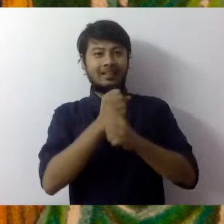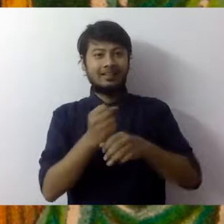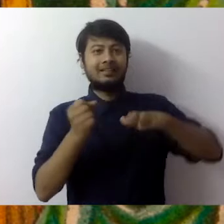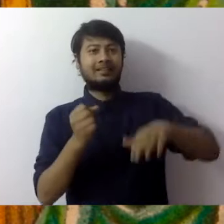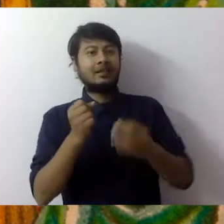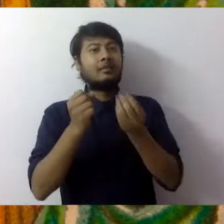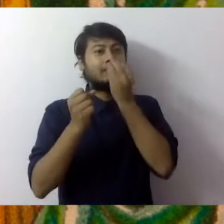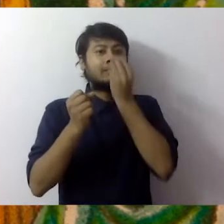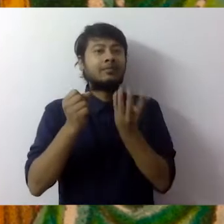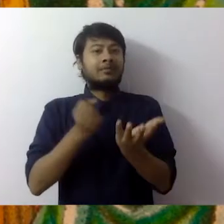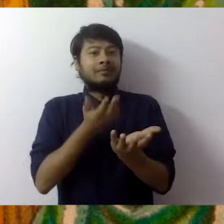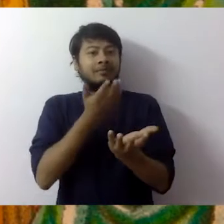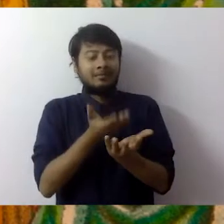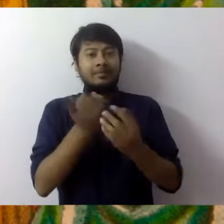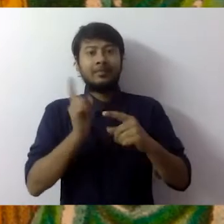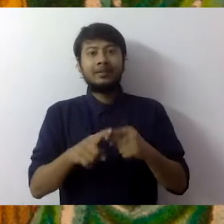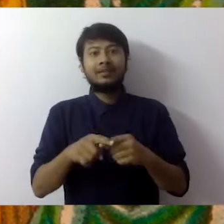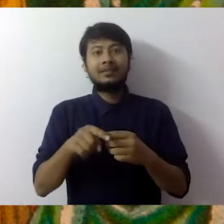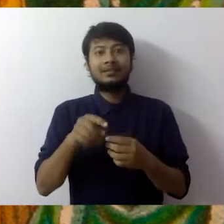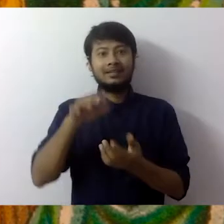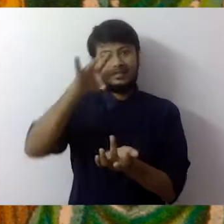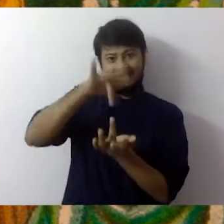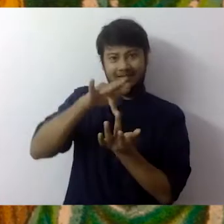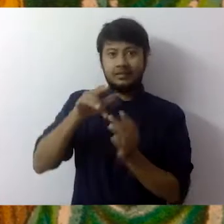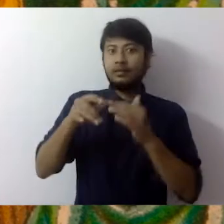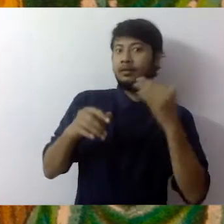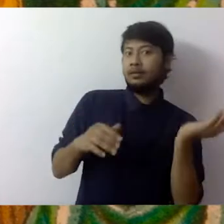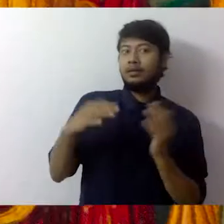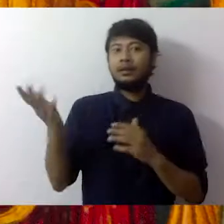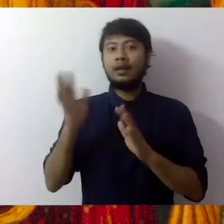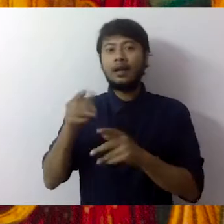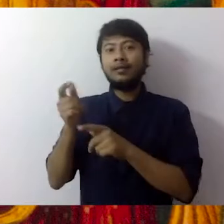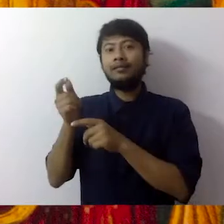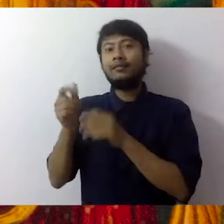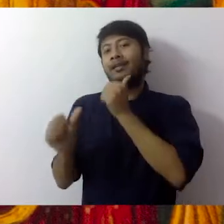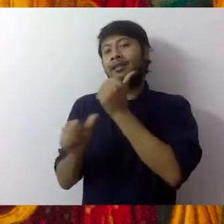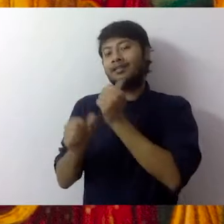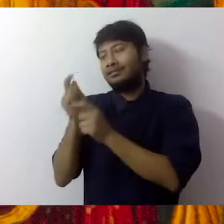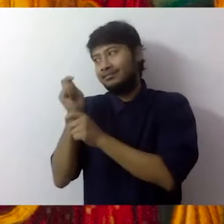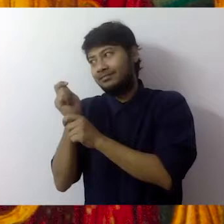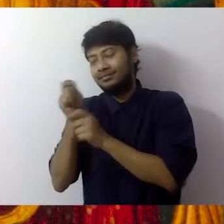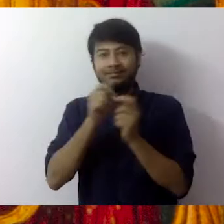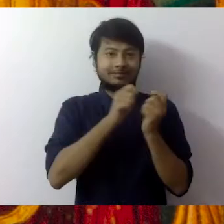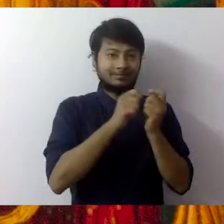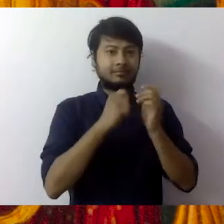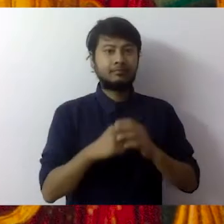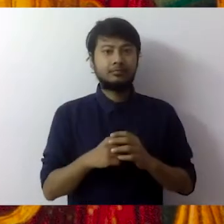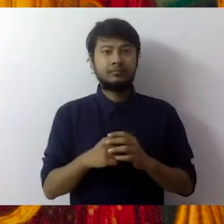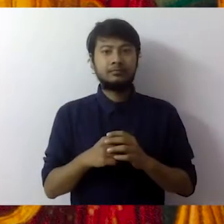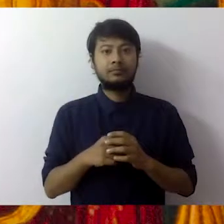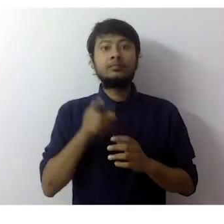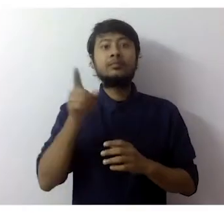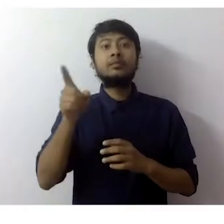by female attendants holding fly whisks on either side. She ladles rise into Shiva's outstretched